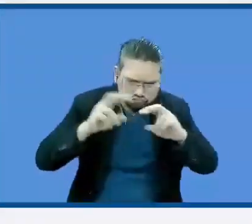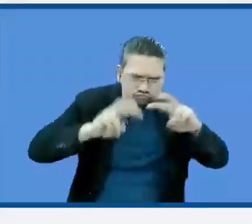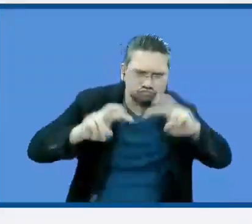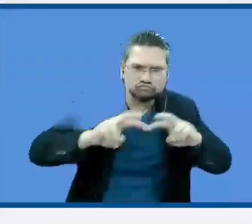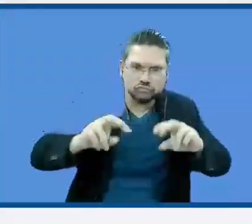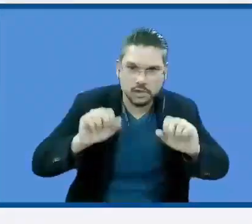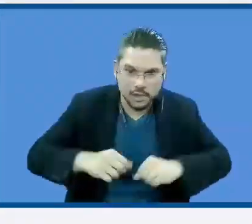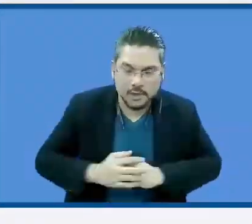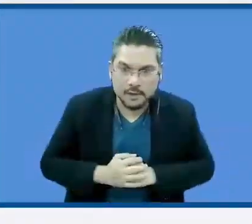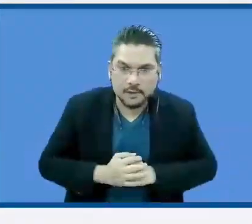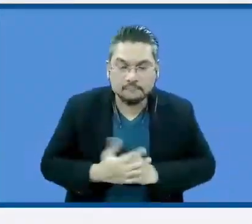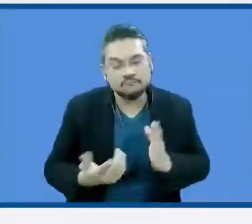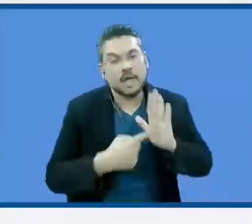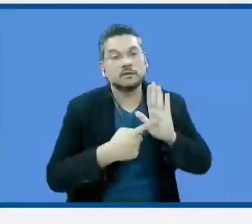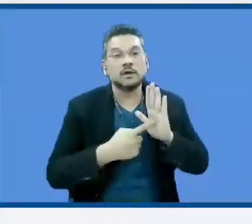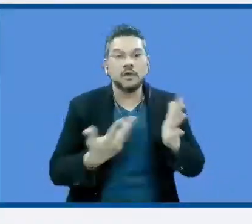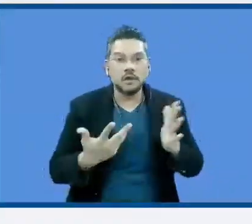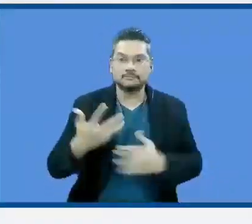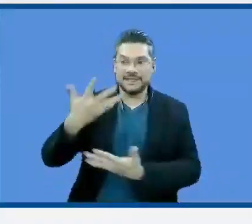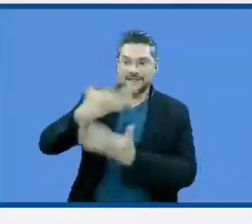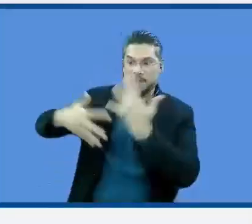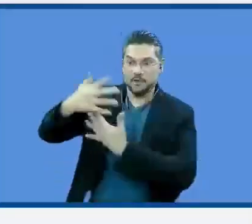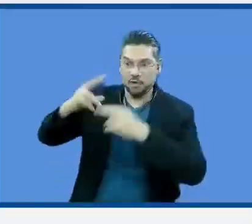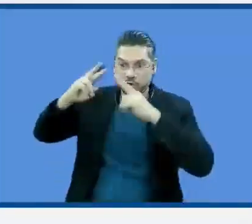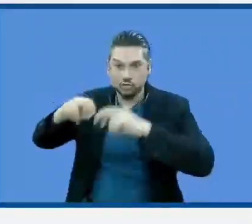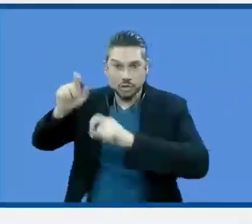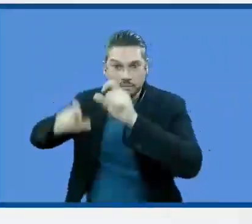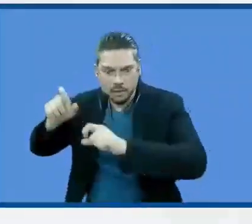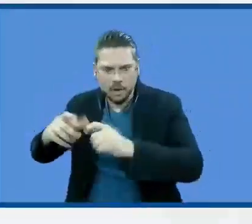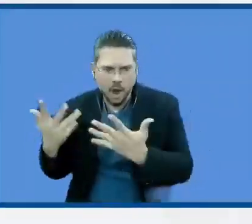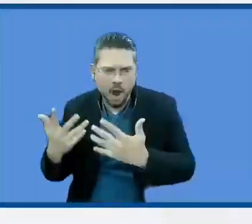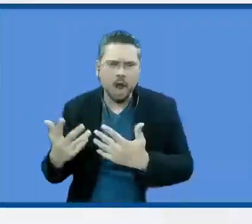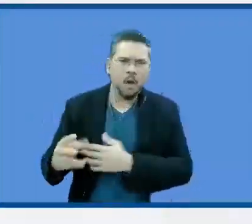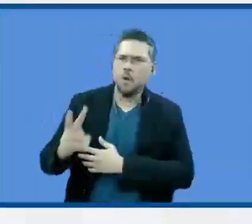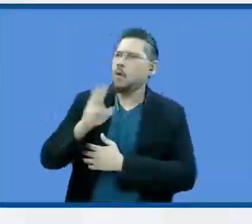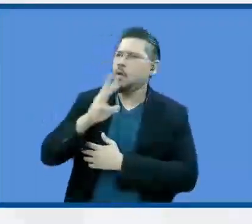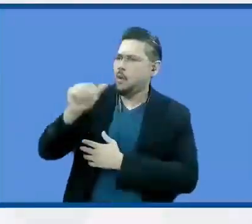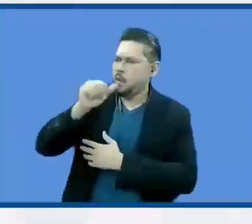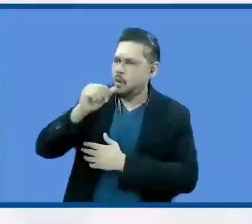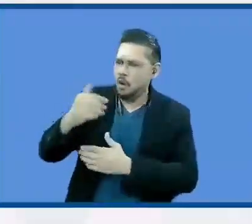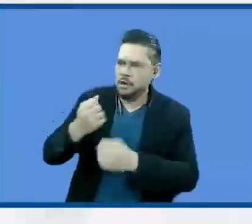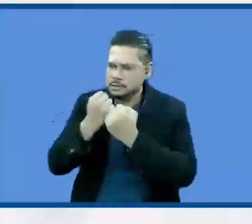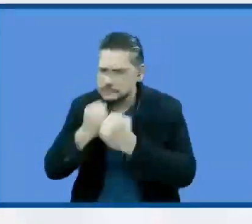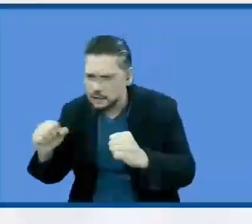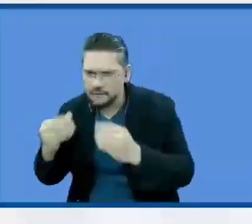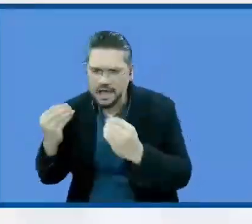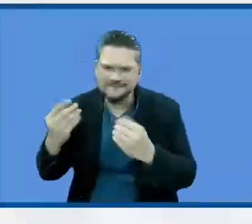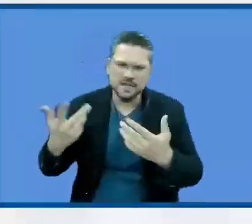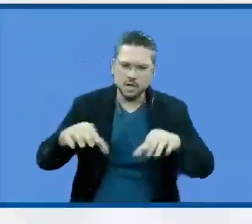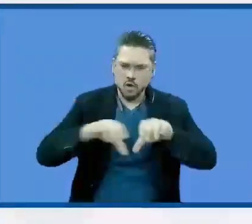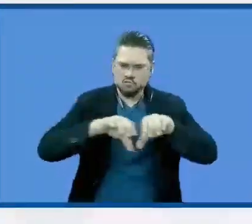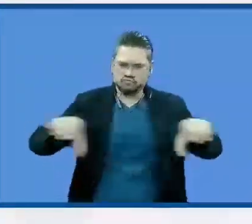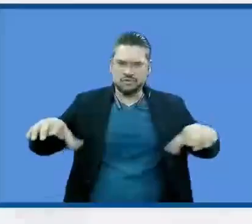examples, environmental researchers can conduct water safety testing when water pipes have been damaged in an earthquake, or